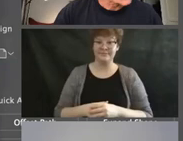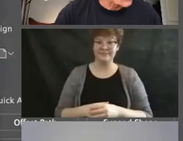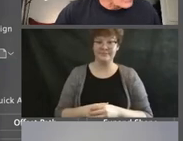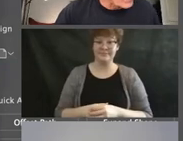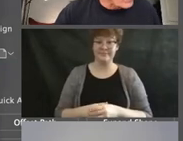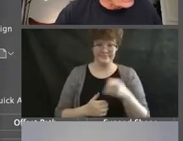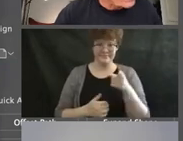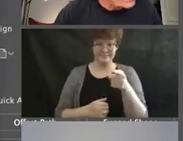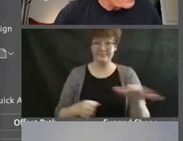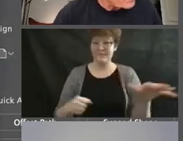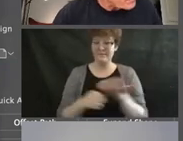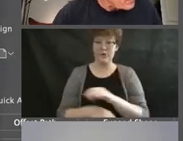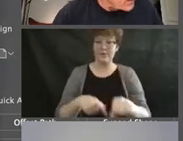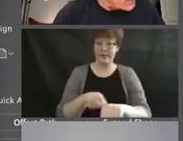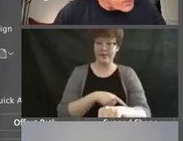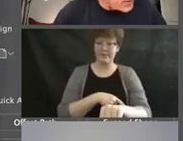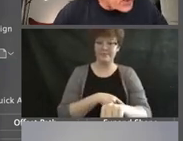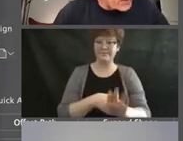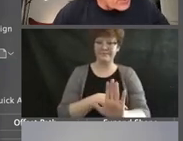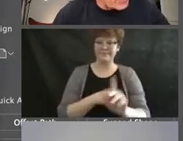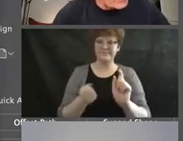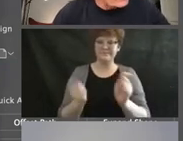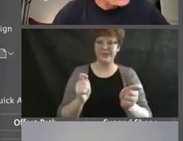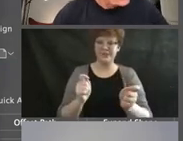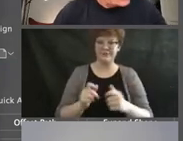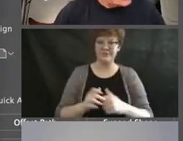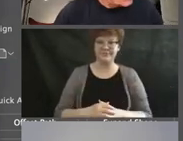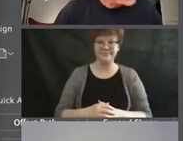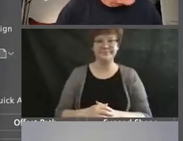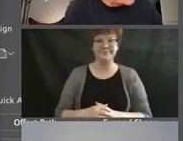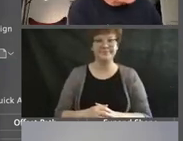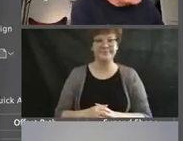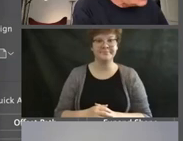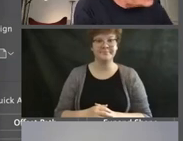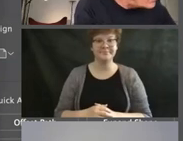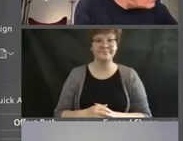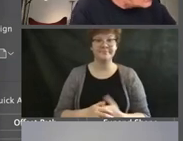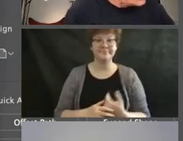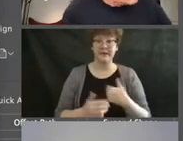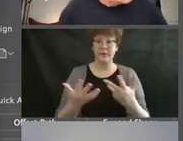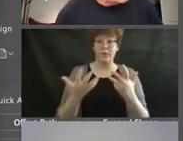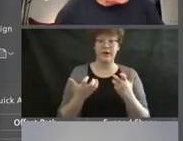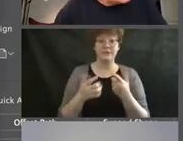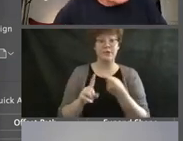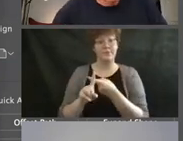instead, what we're gonna do is I'm gonna change that. I want it to go from